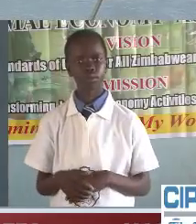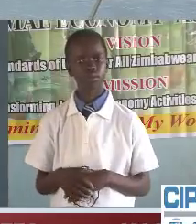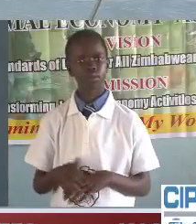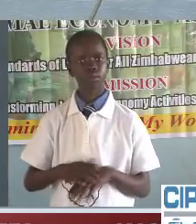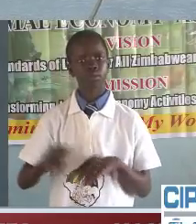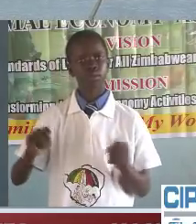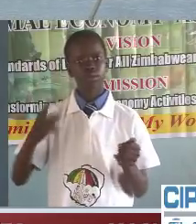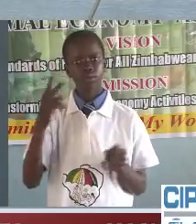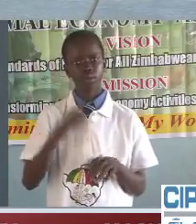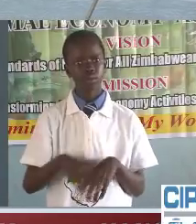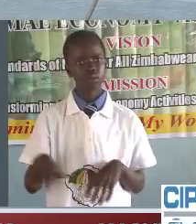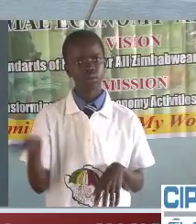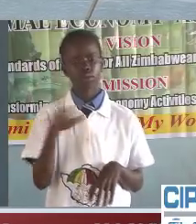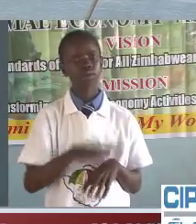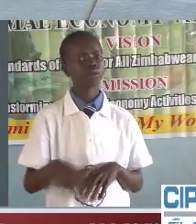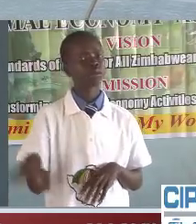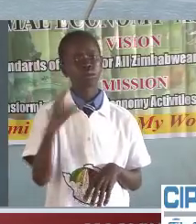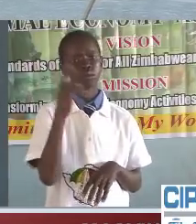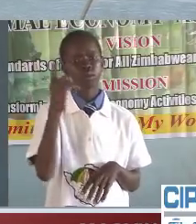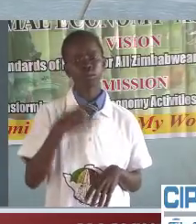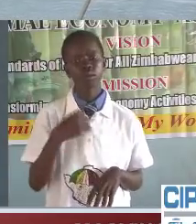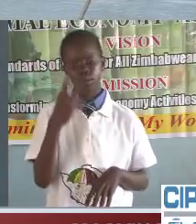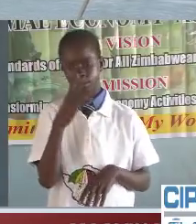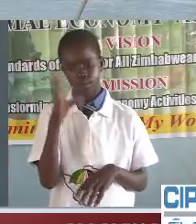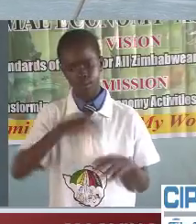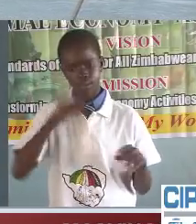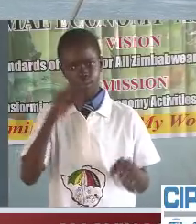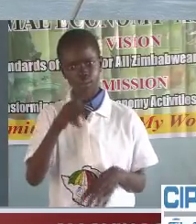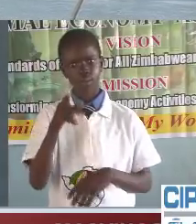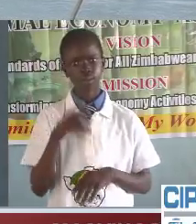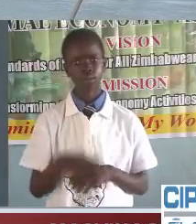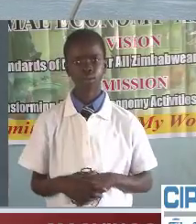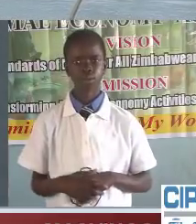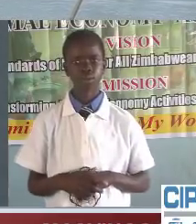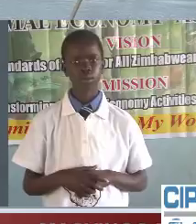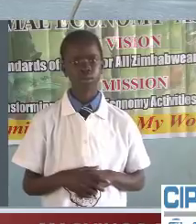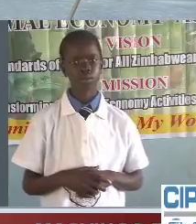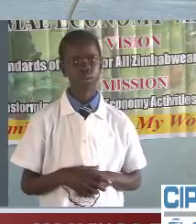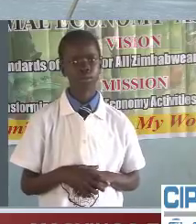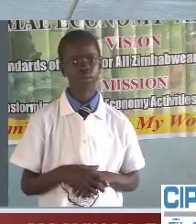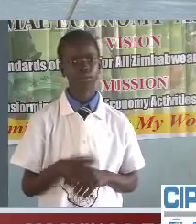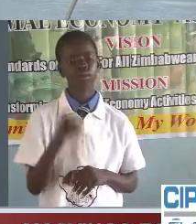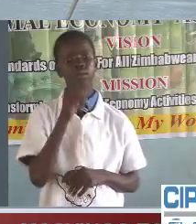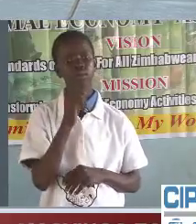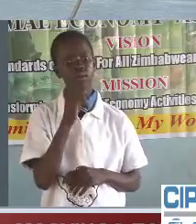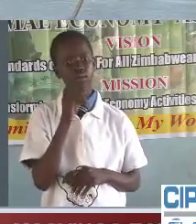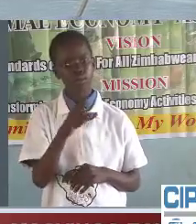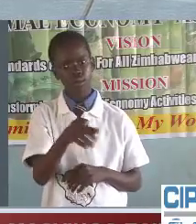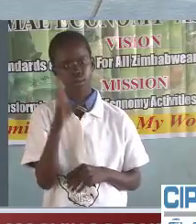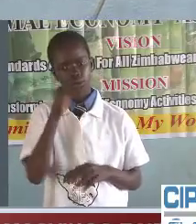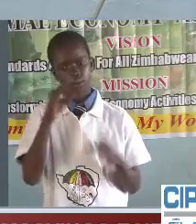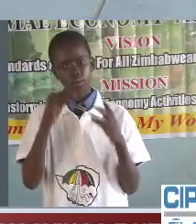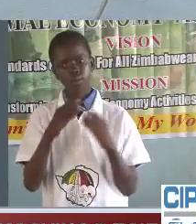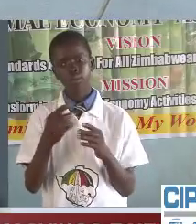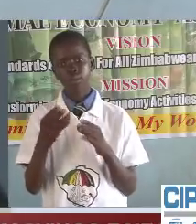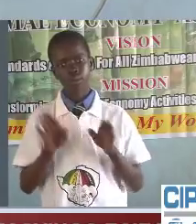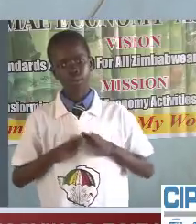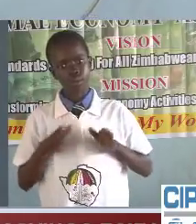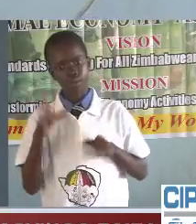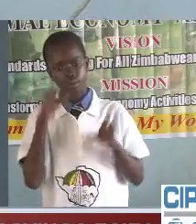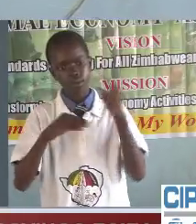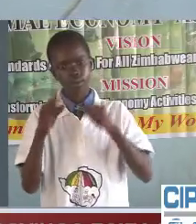And also takacharisa panyaya iyoyo madhava musoro pechi pemvura and it's